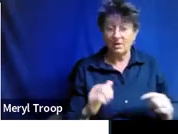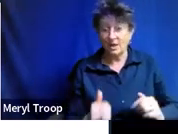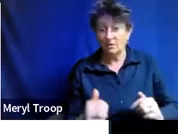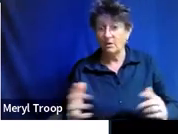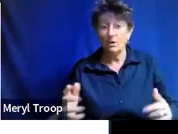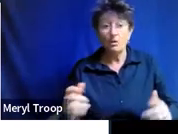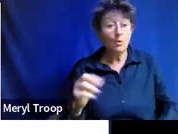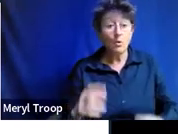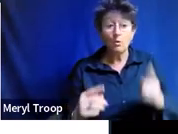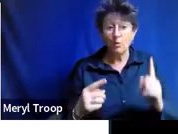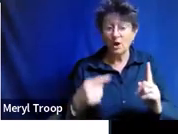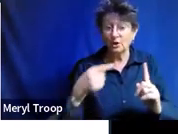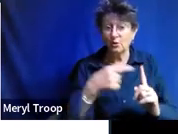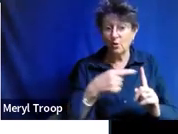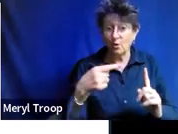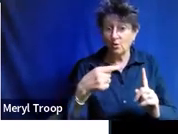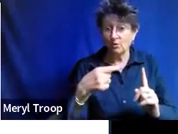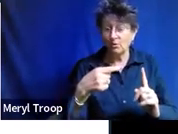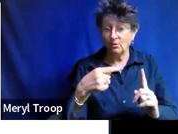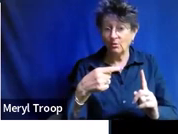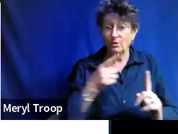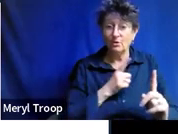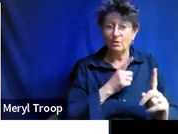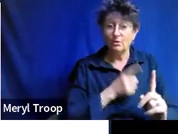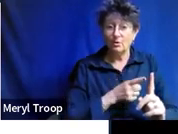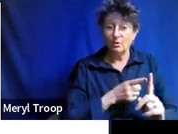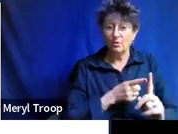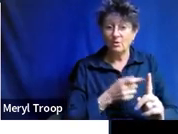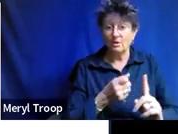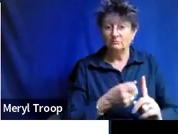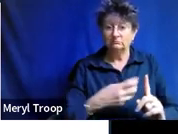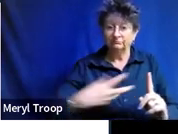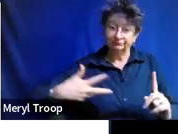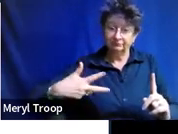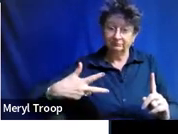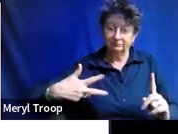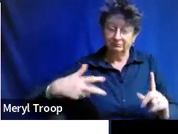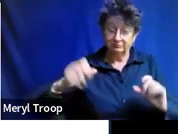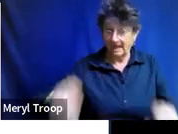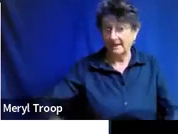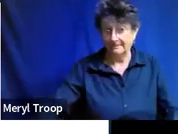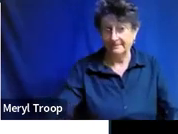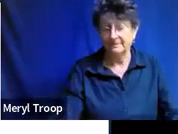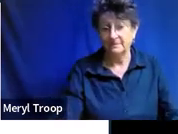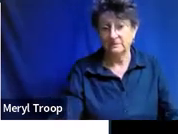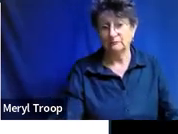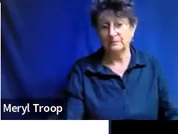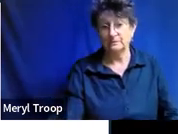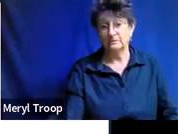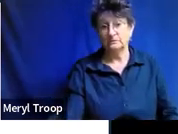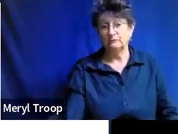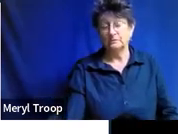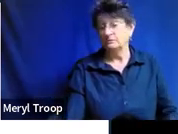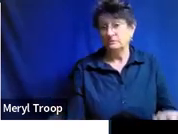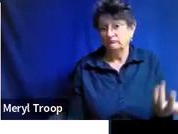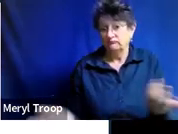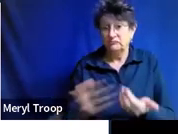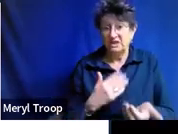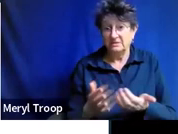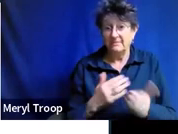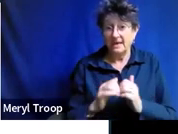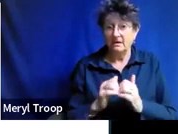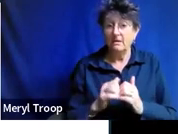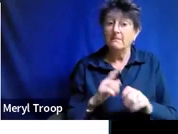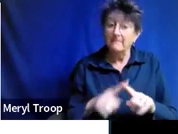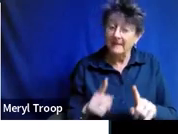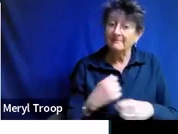all of their post-secondary goals, however you do it. You just need to make sure that there